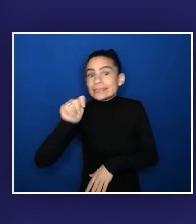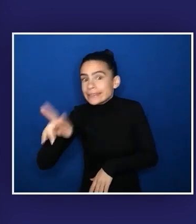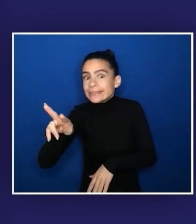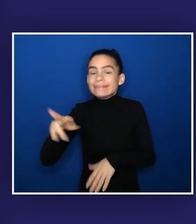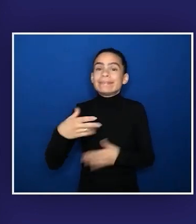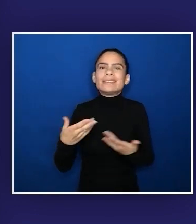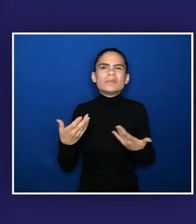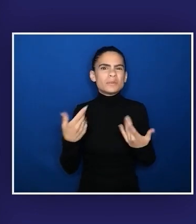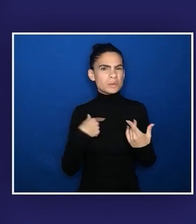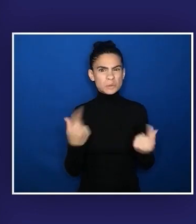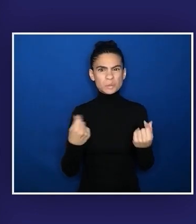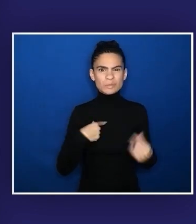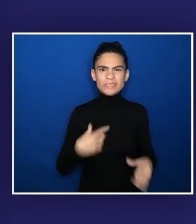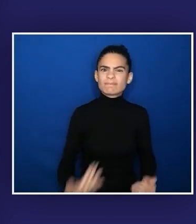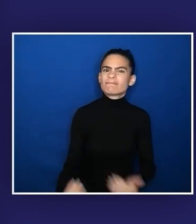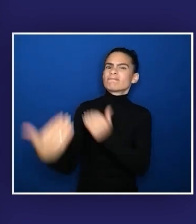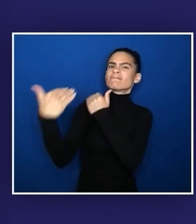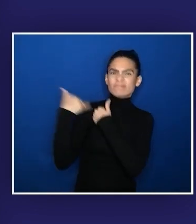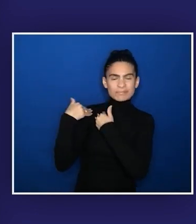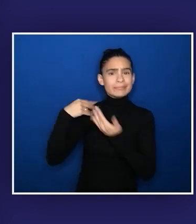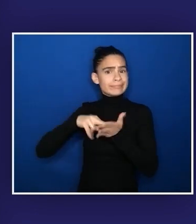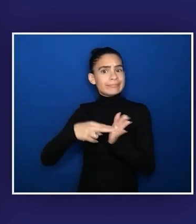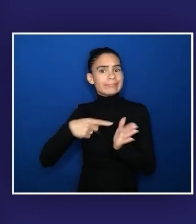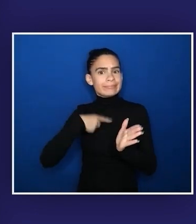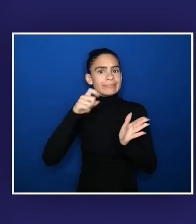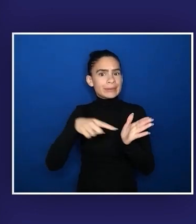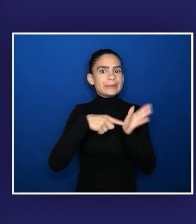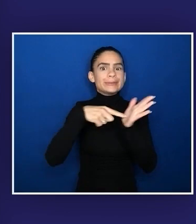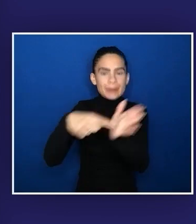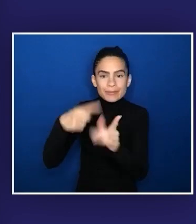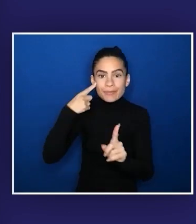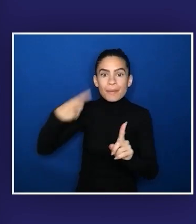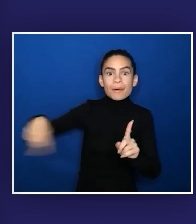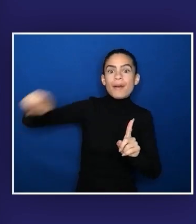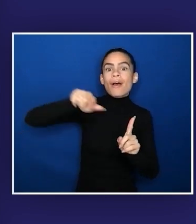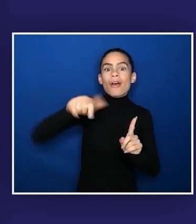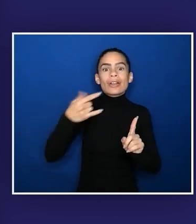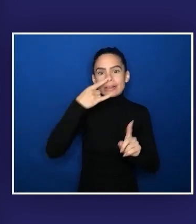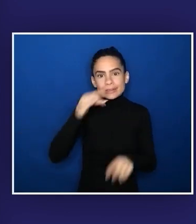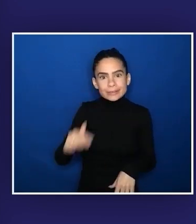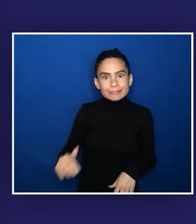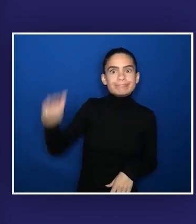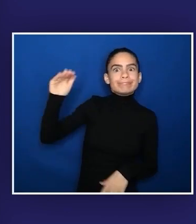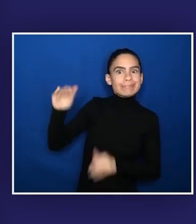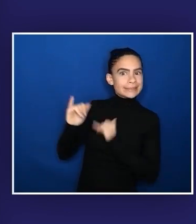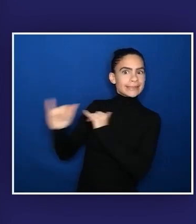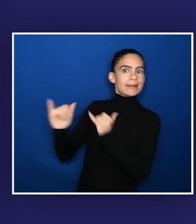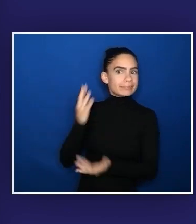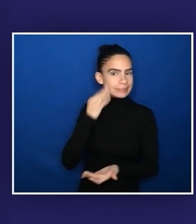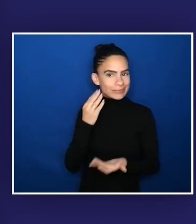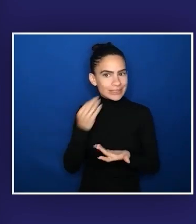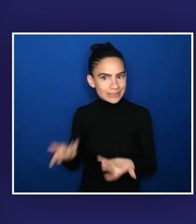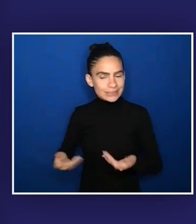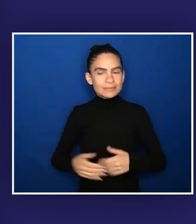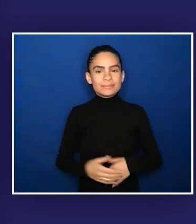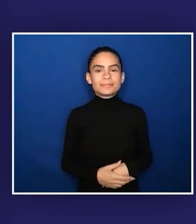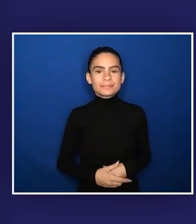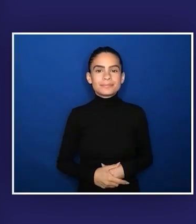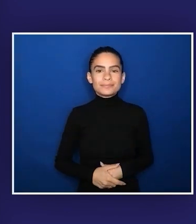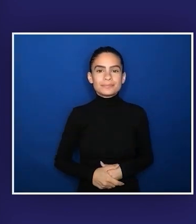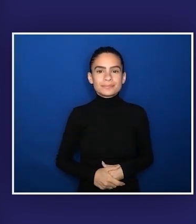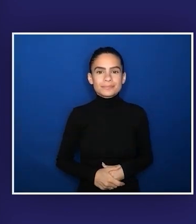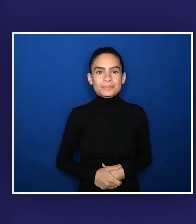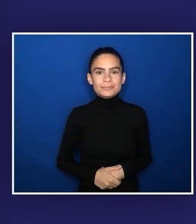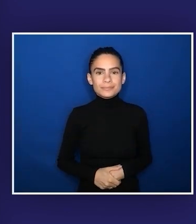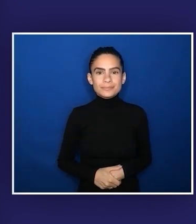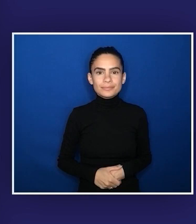film, TV community. And so I just made it upon myself to make sure that I would put that representation for other kids coming up behind me. Photo